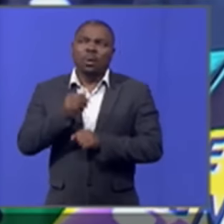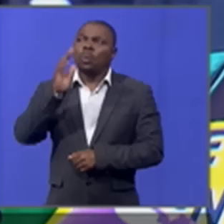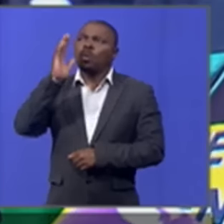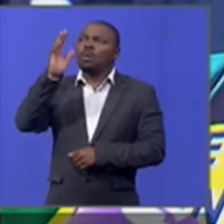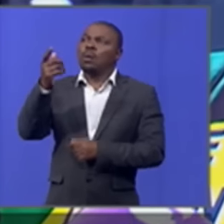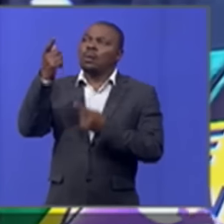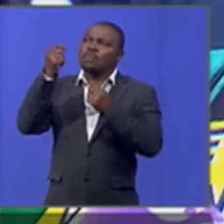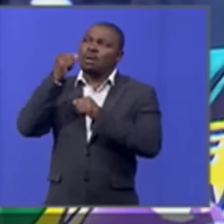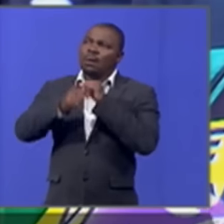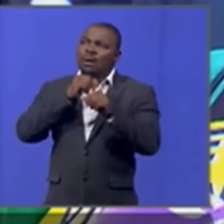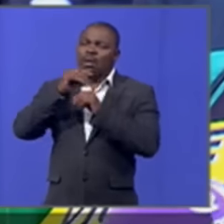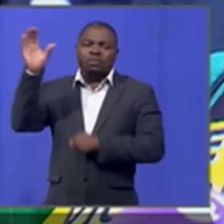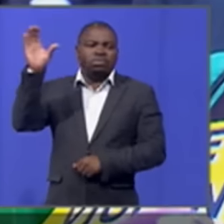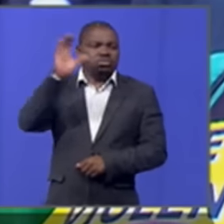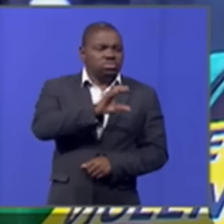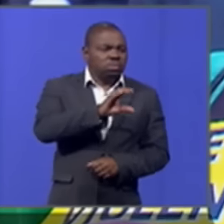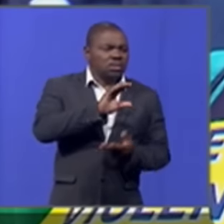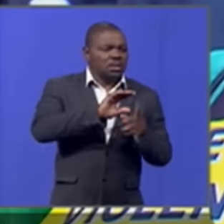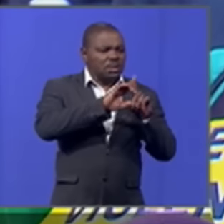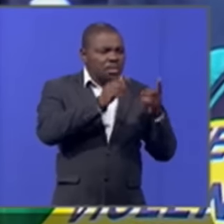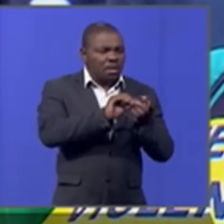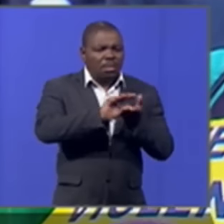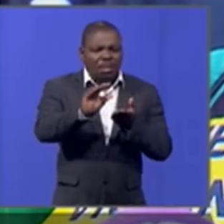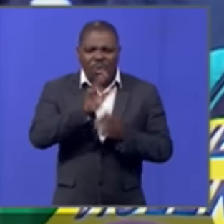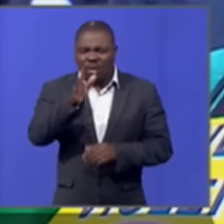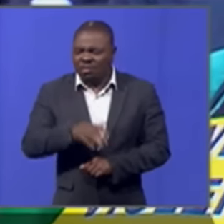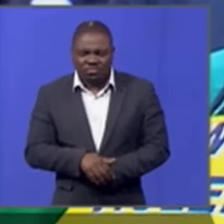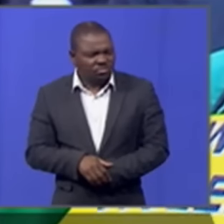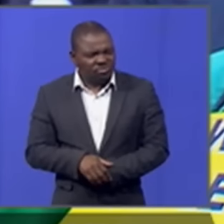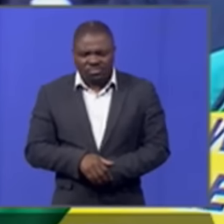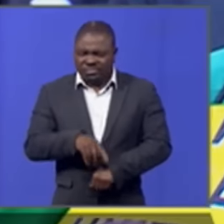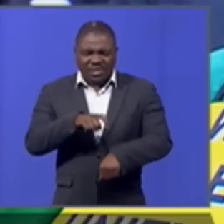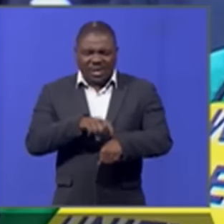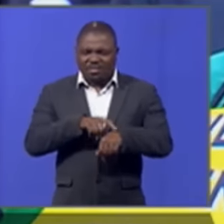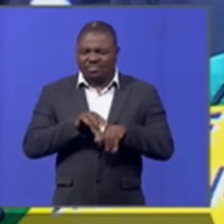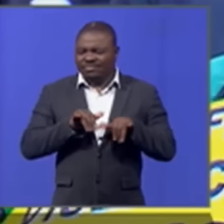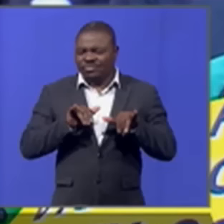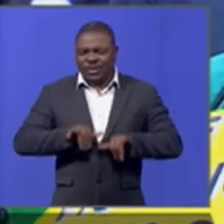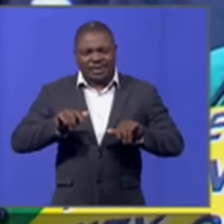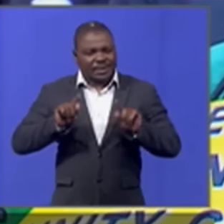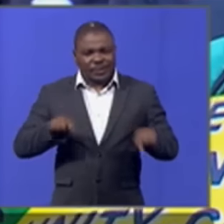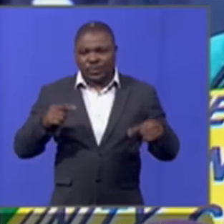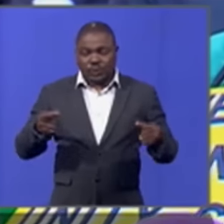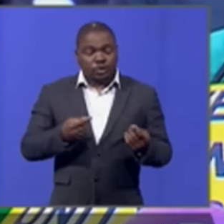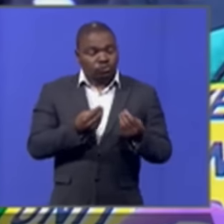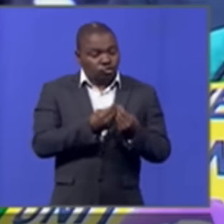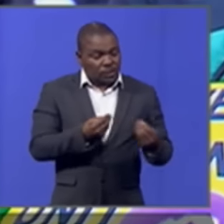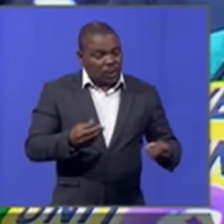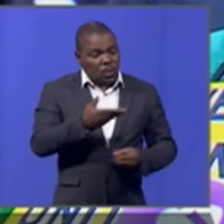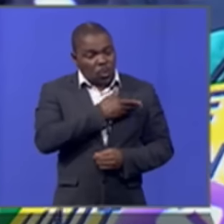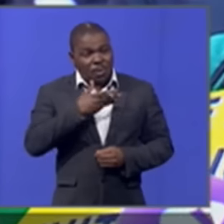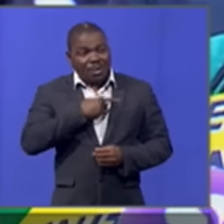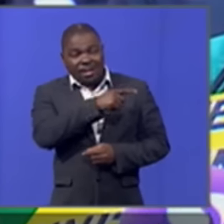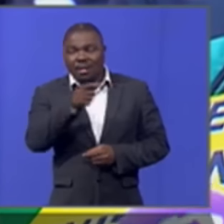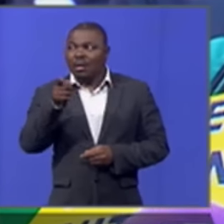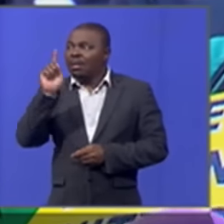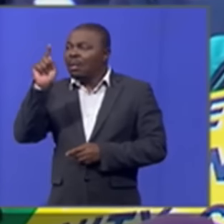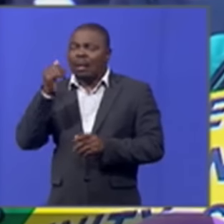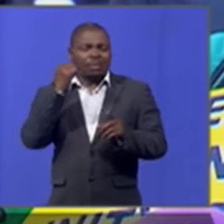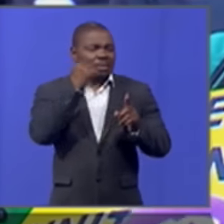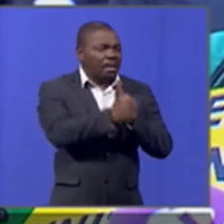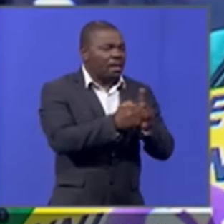be a financial year and departments will be given their funding. We can't wait. Women and our children are being killed today. The